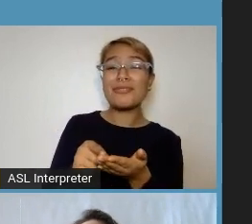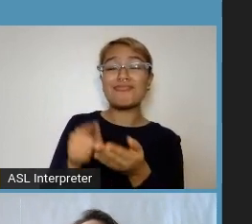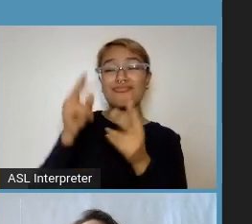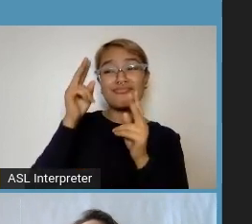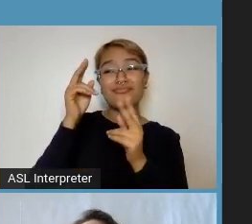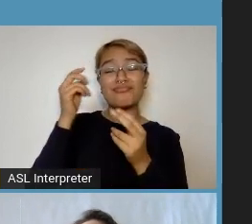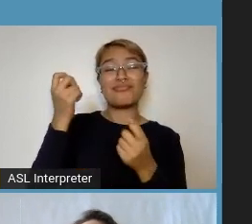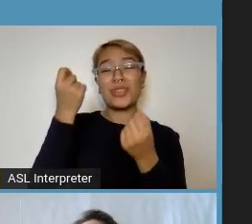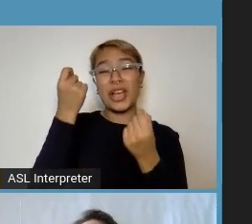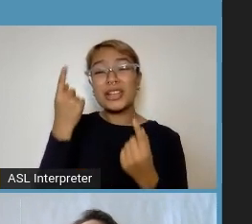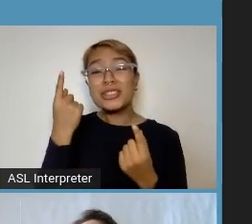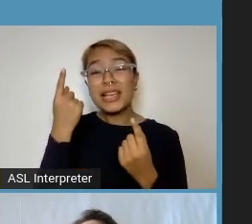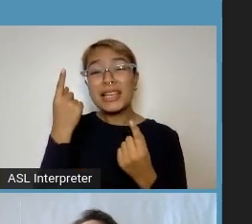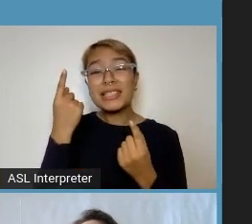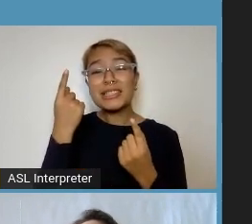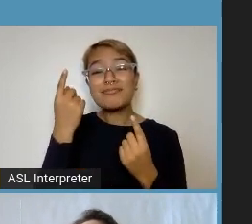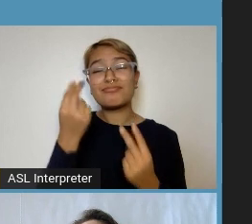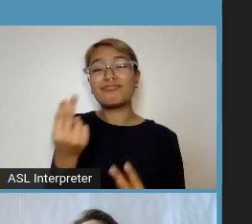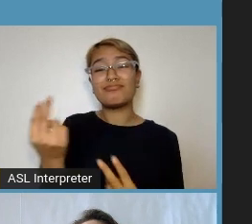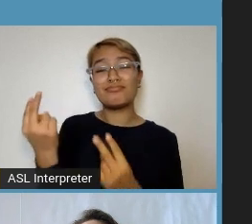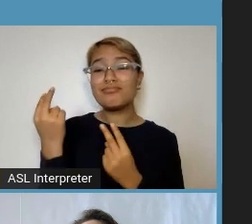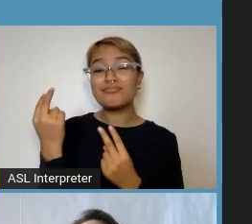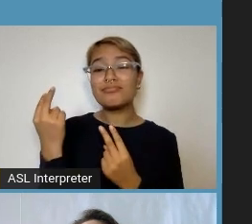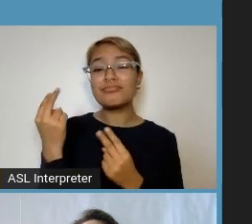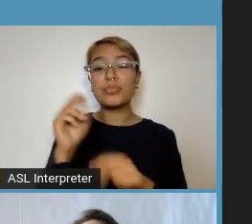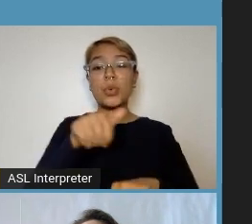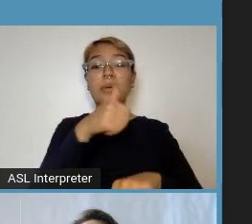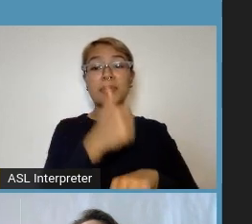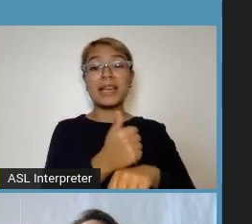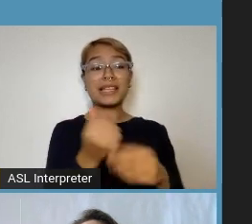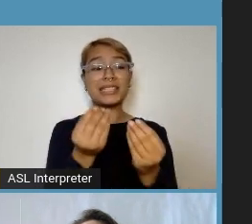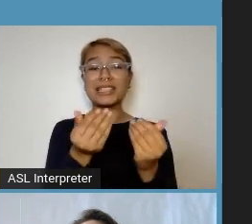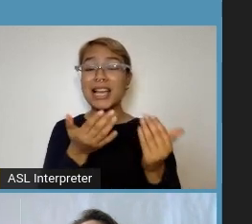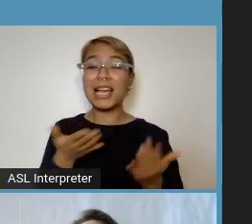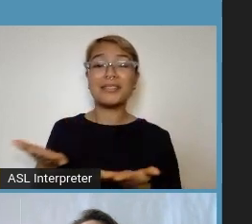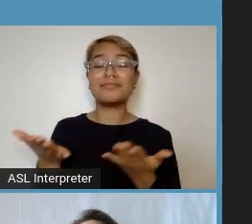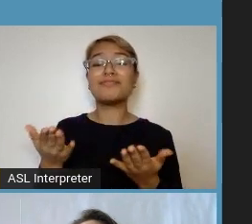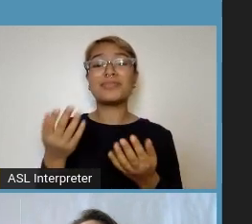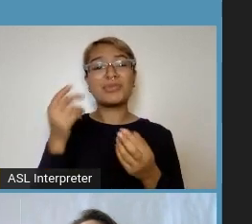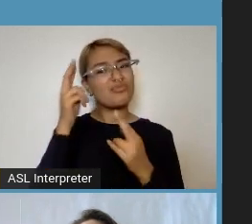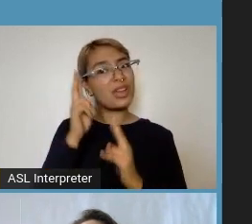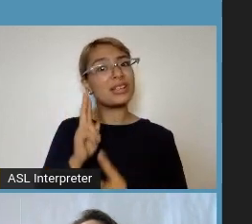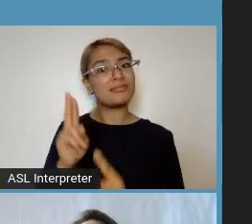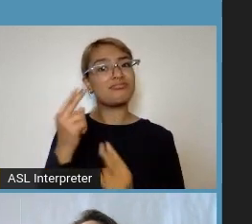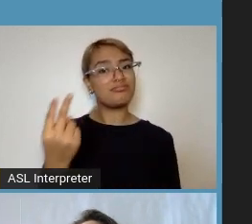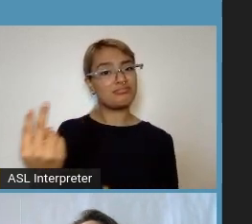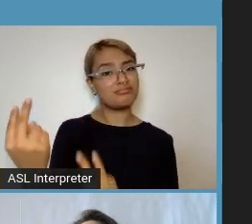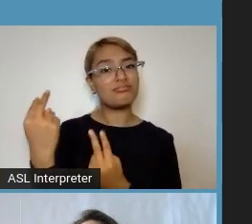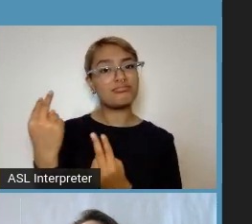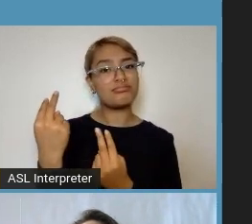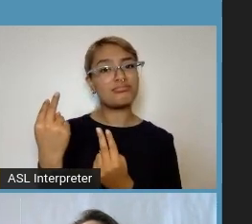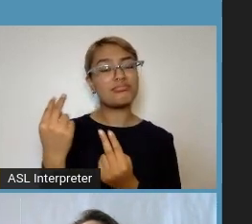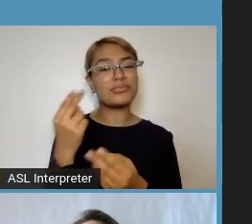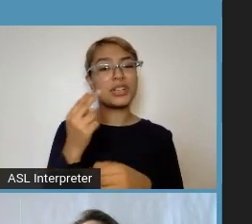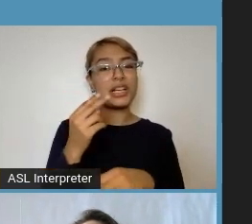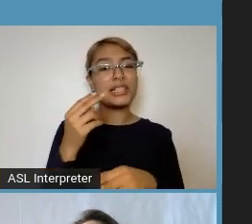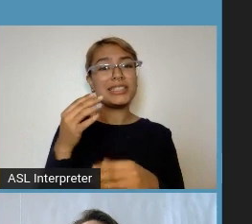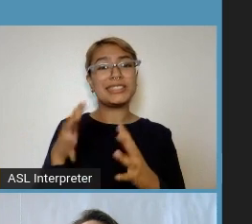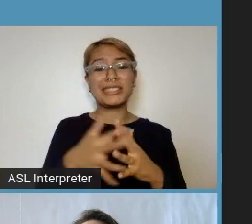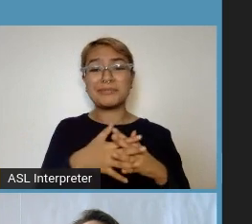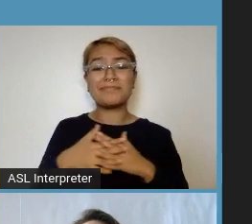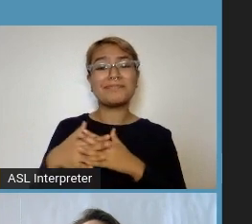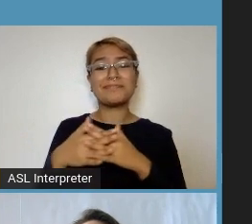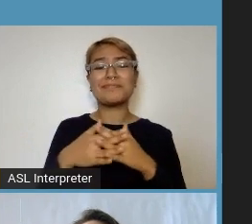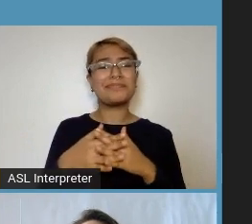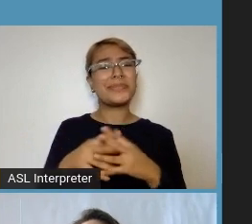We name the original stewards of this land as a way to recognize the complete history of our nation, both the harm of colonization